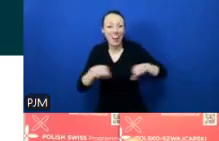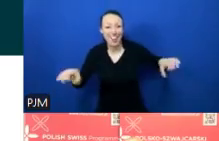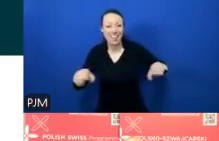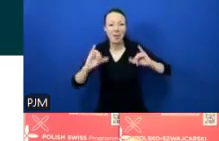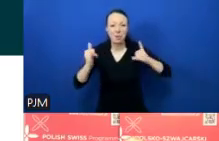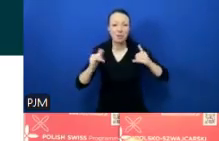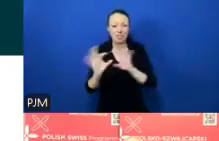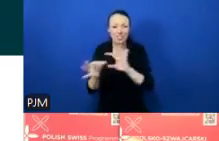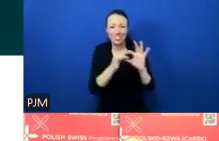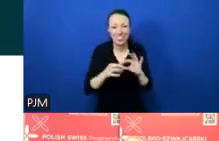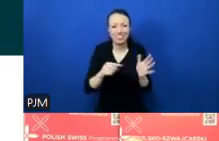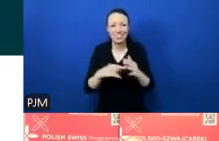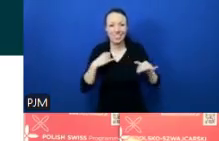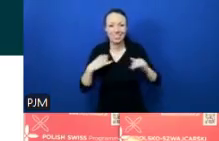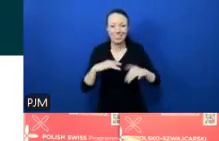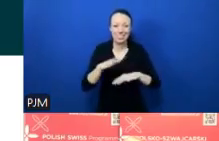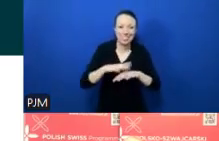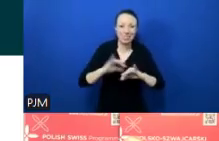the sewerage network and